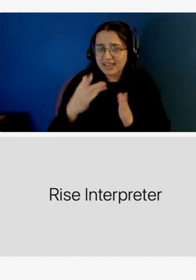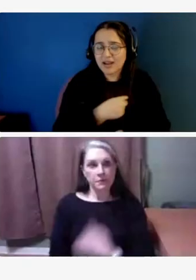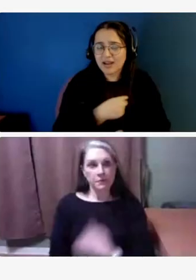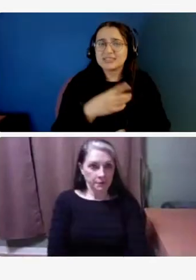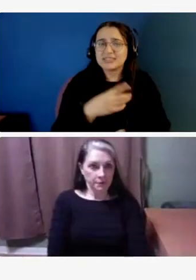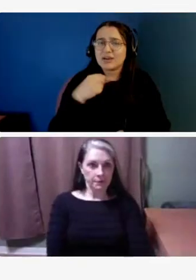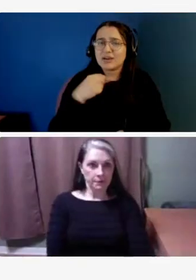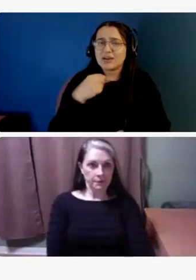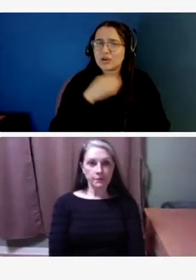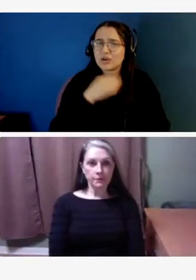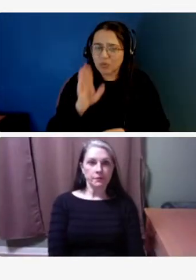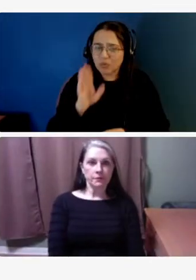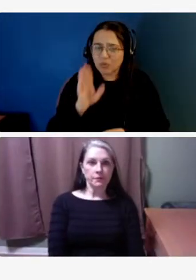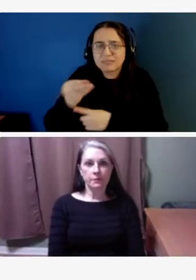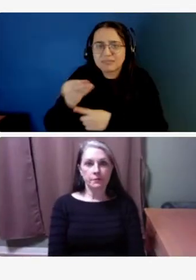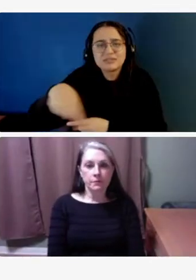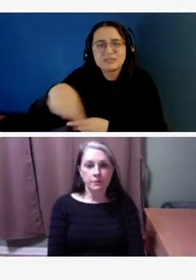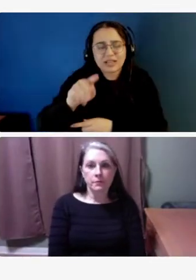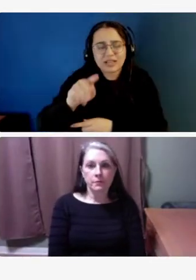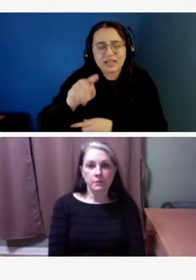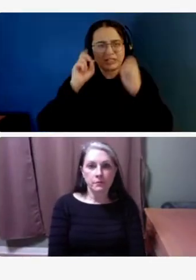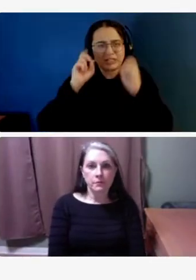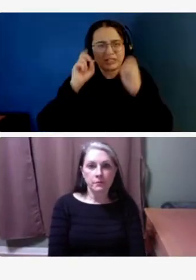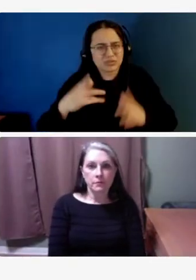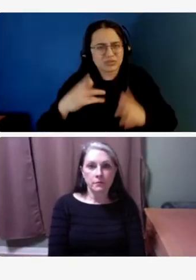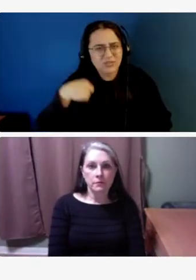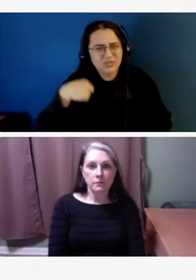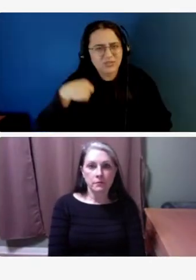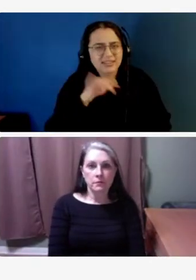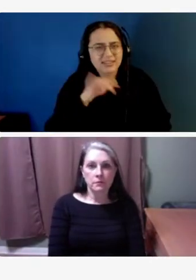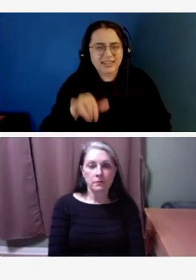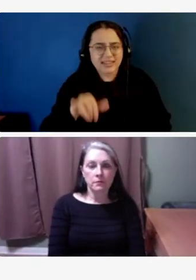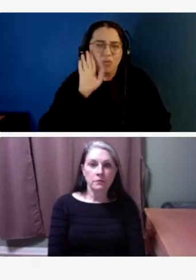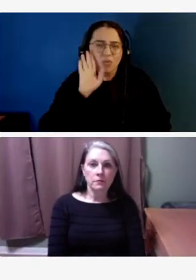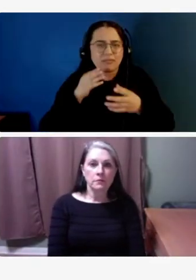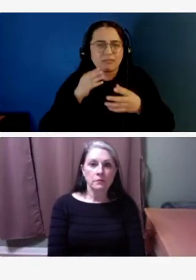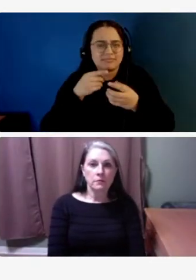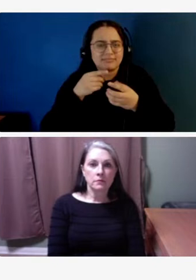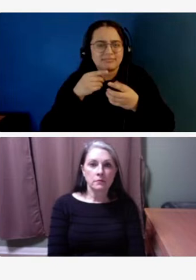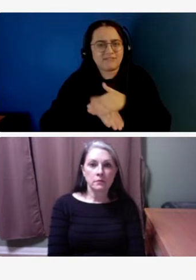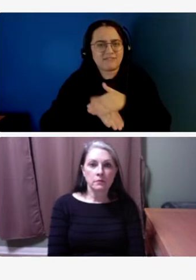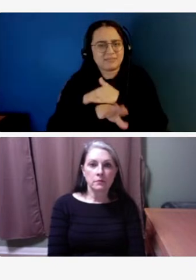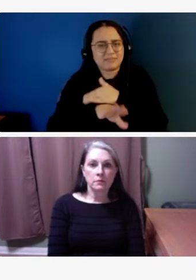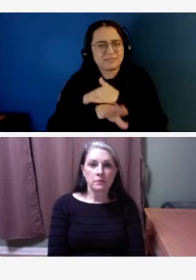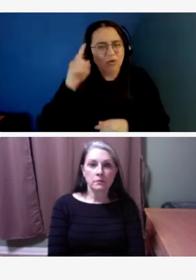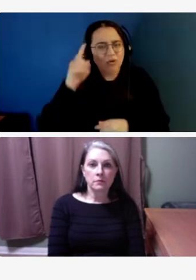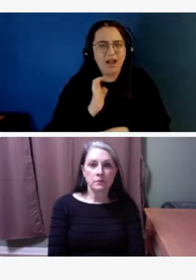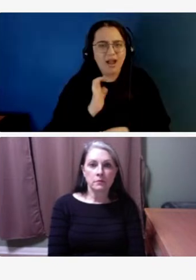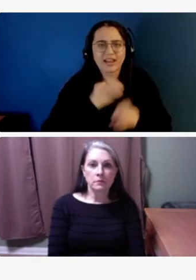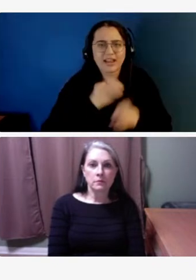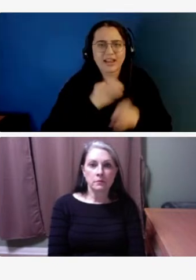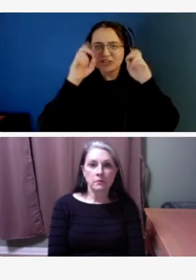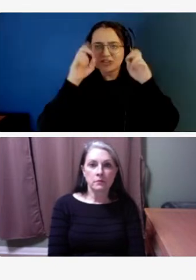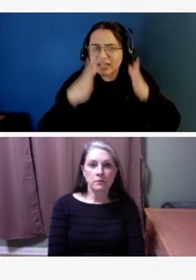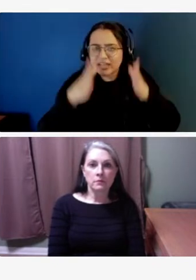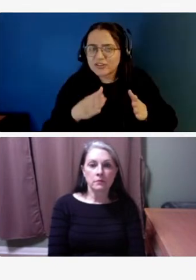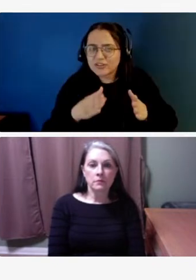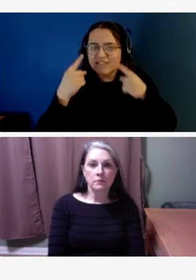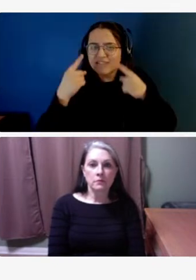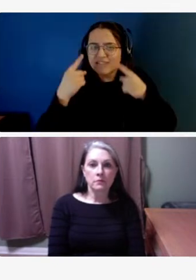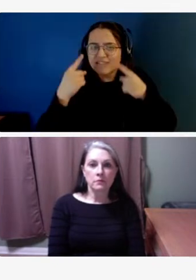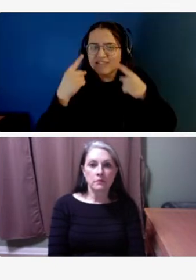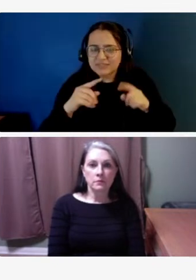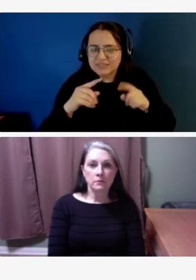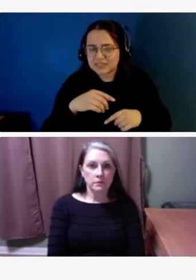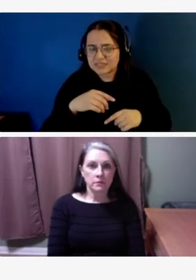2 program that's available through the Educator Effectiveness. During spring break, our teachers are participating in QTEL.